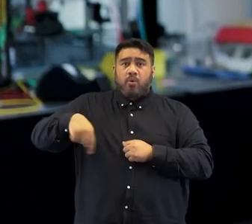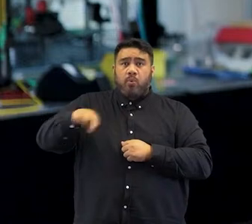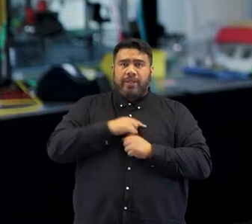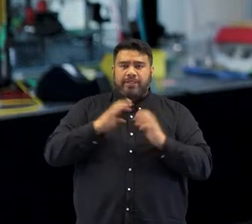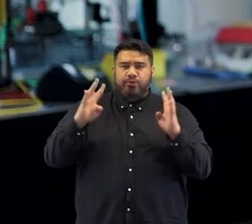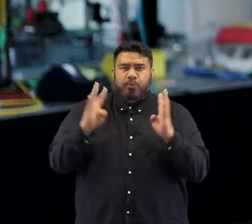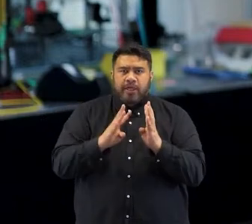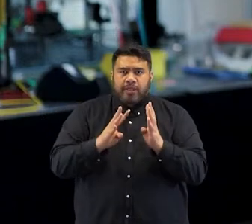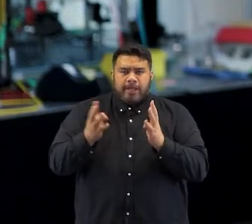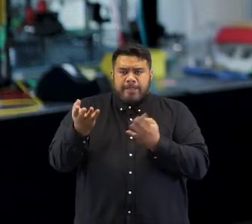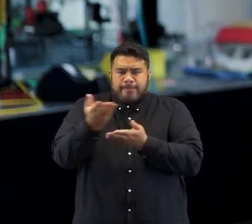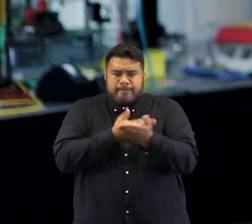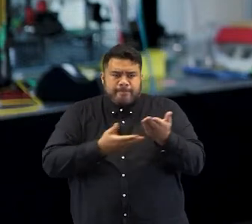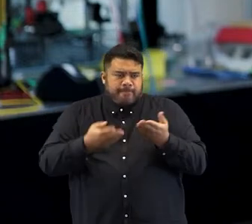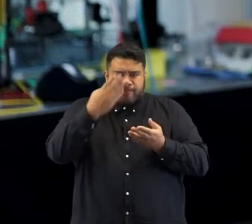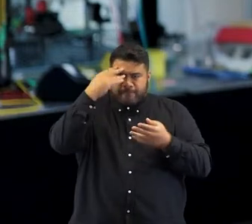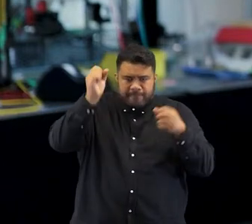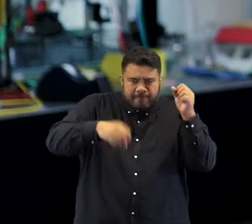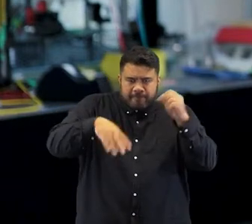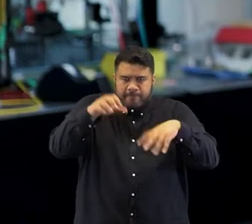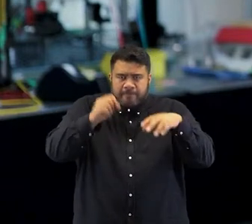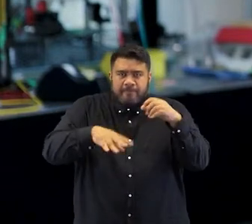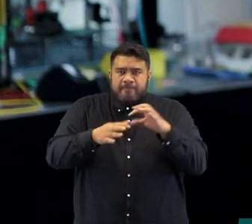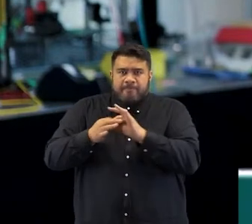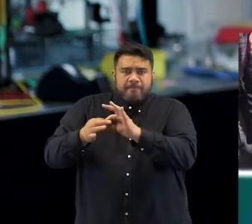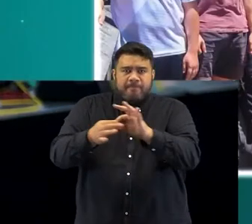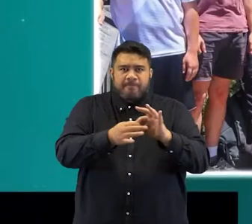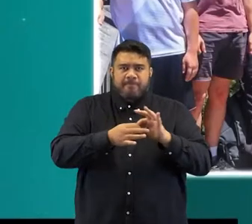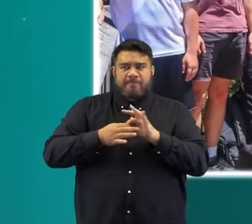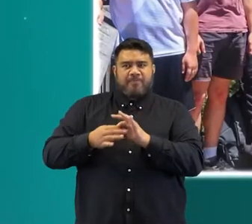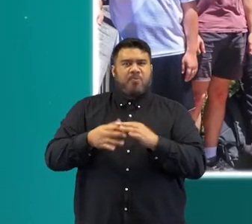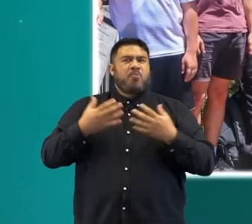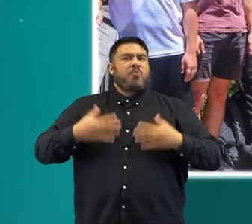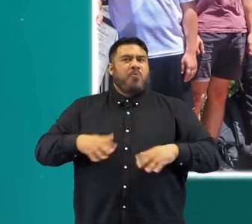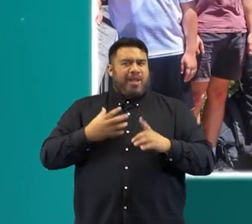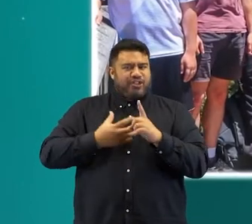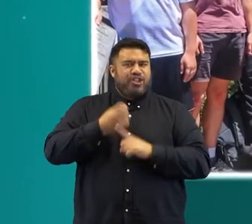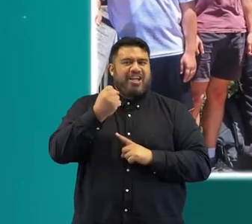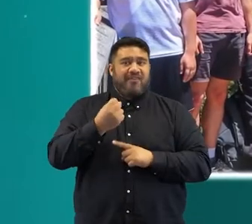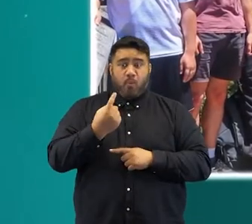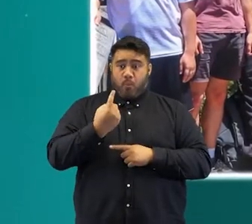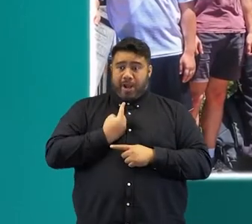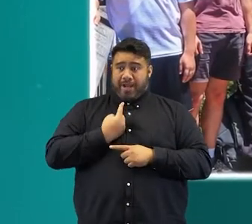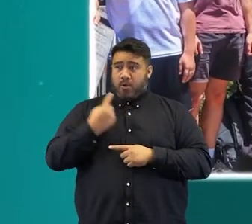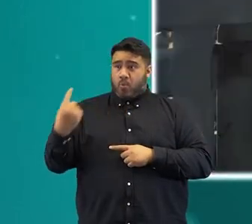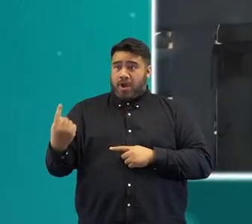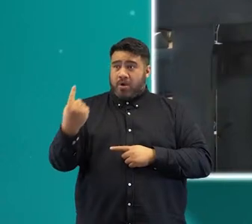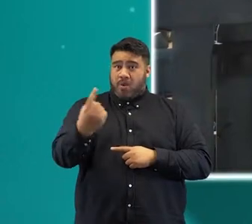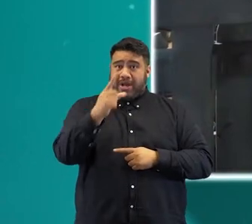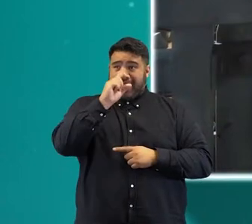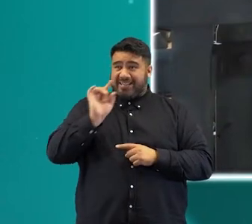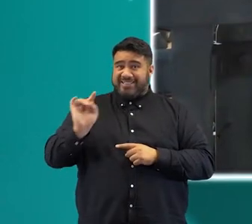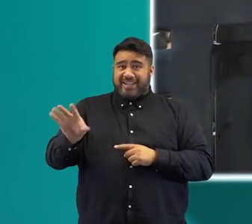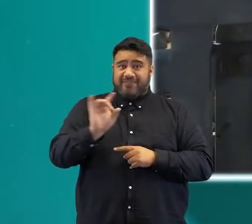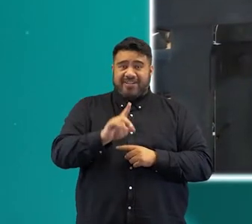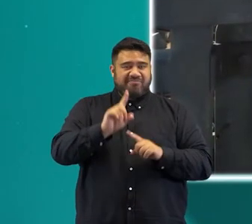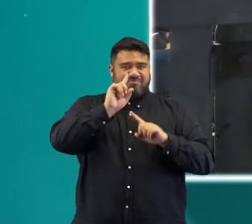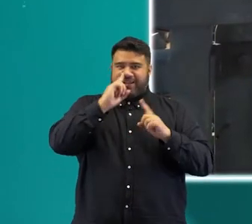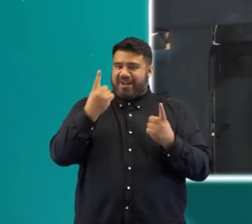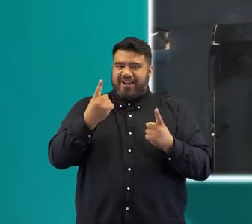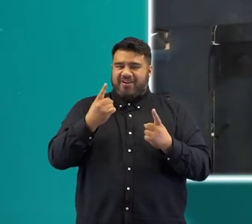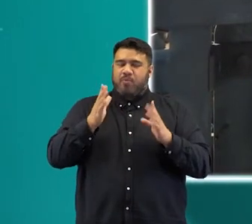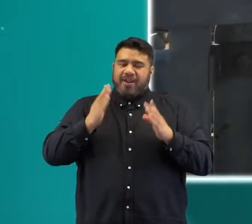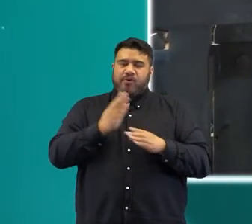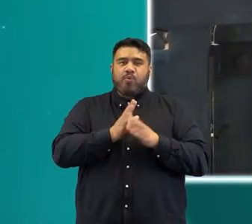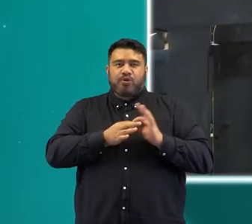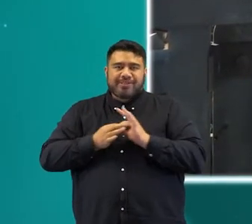all of us, when we get together, we kind of bring something to the table that none of us individually, you know, might not have. So I guess this whole research is